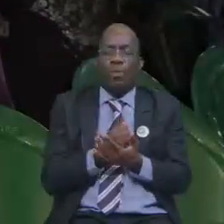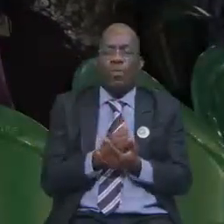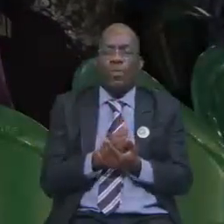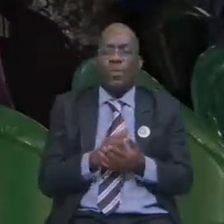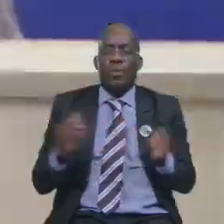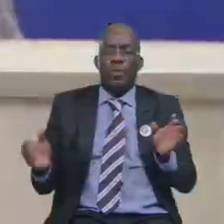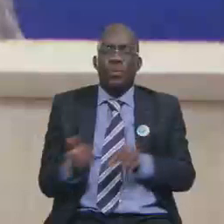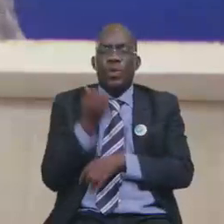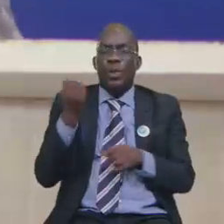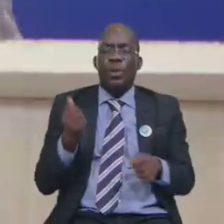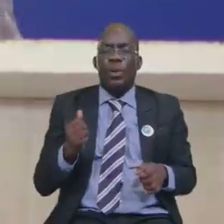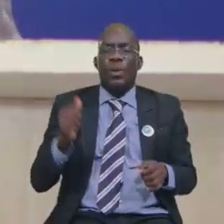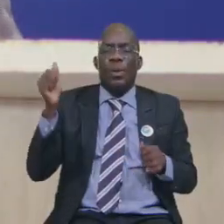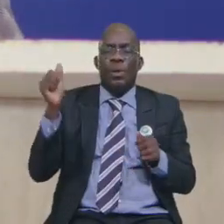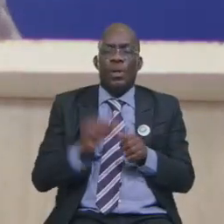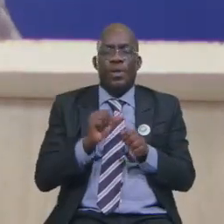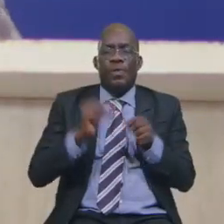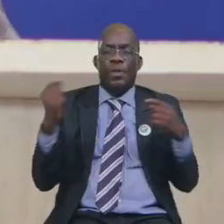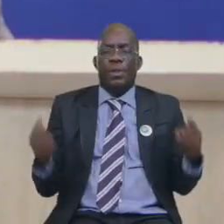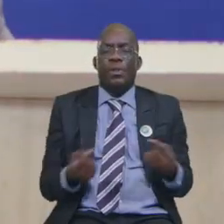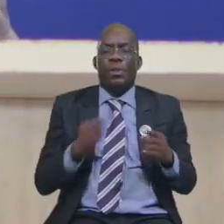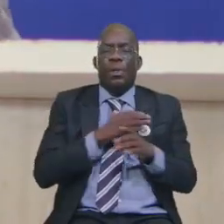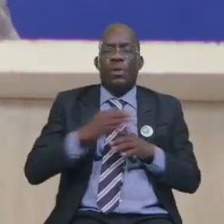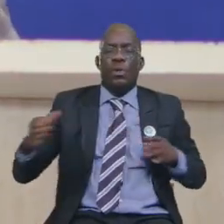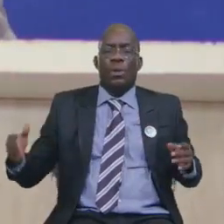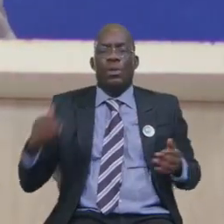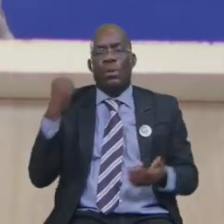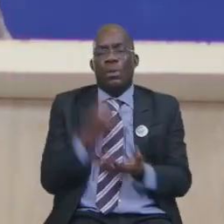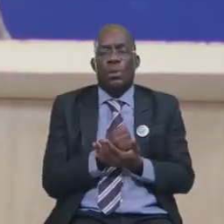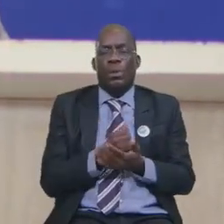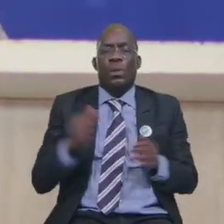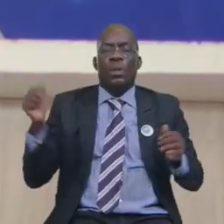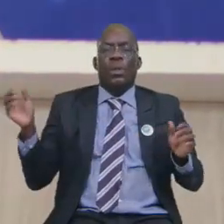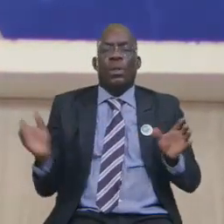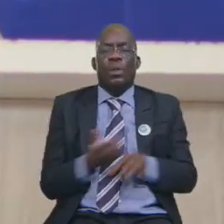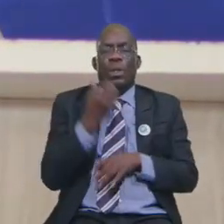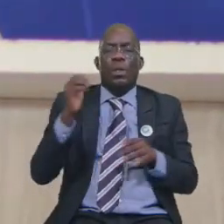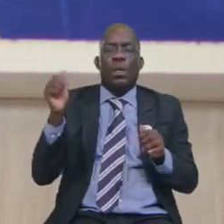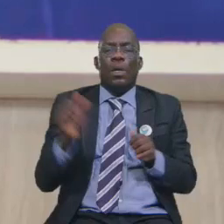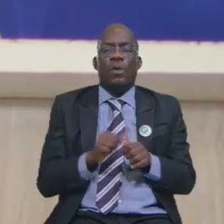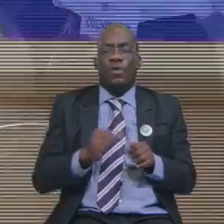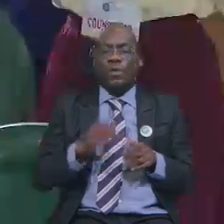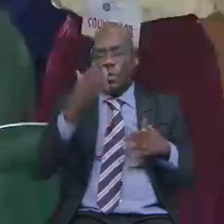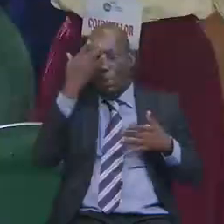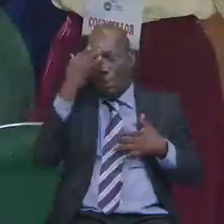Take every sin away. Take every sickness away.